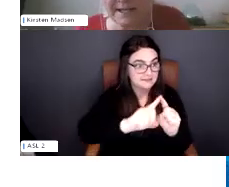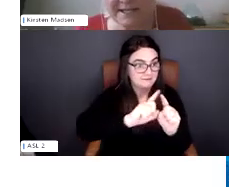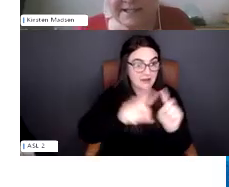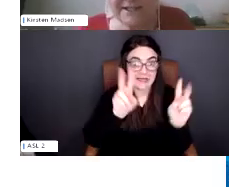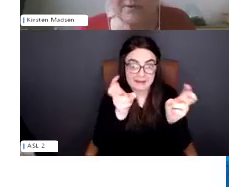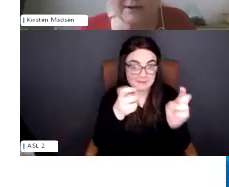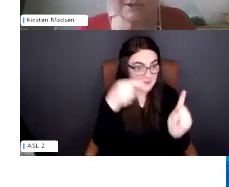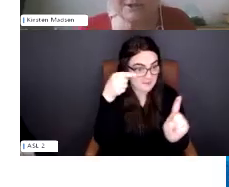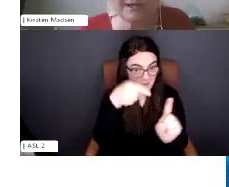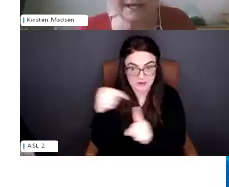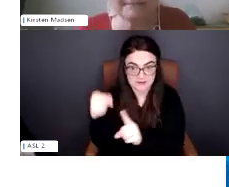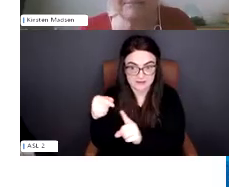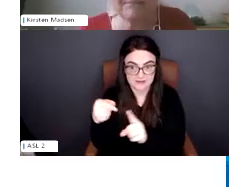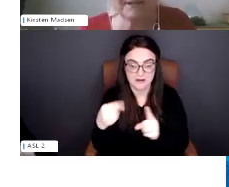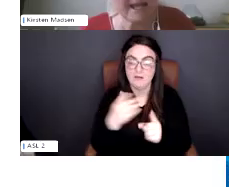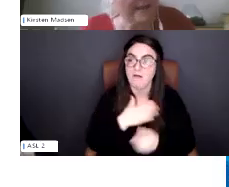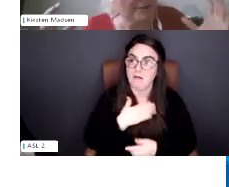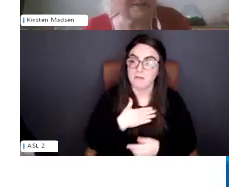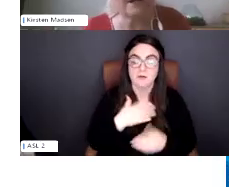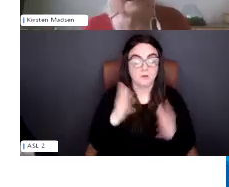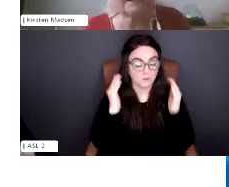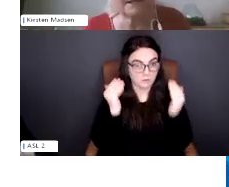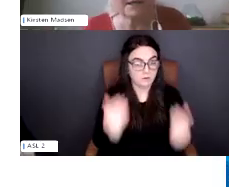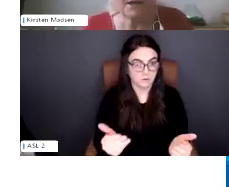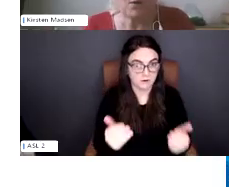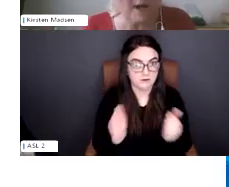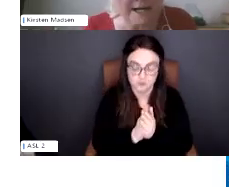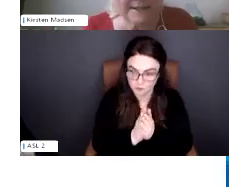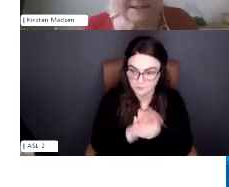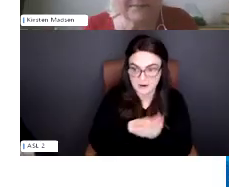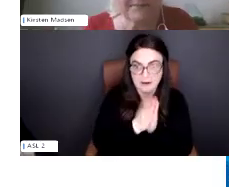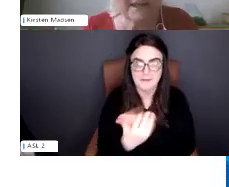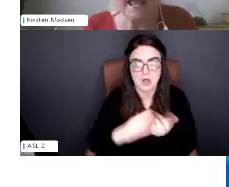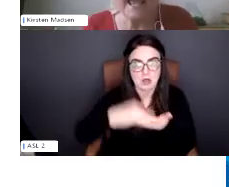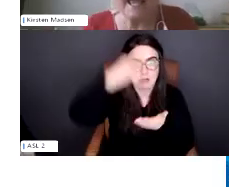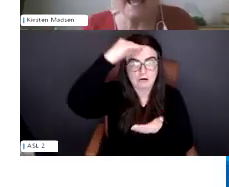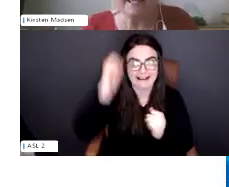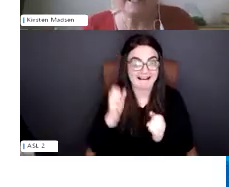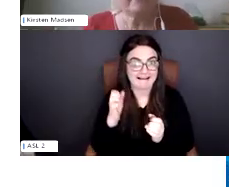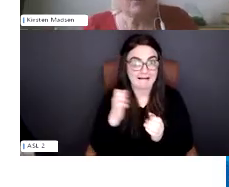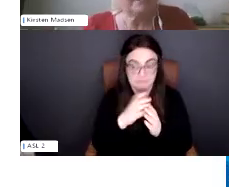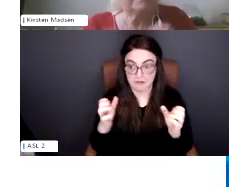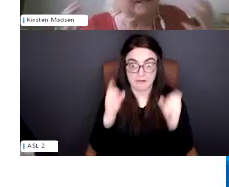go into our toolkit. And the results was a